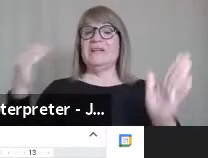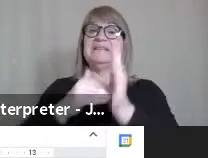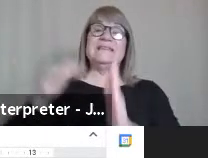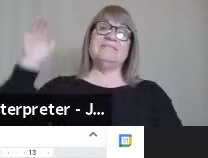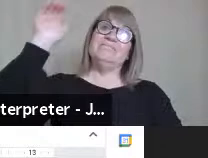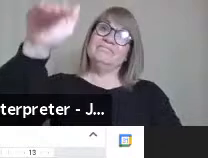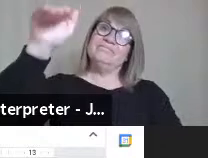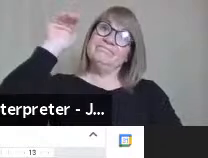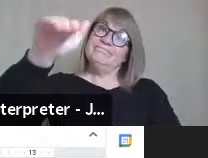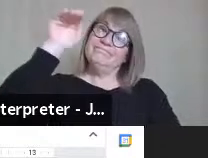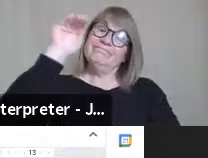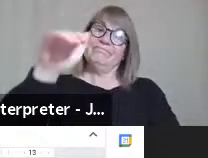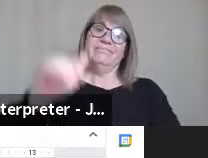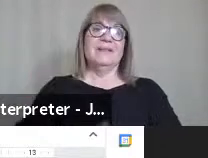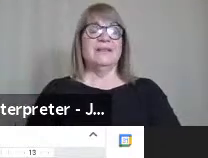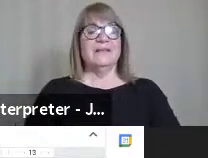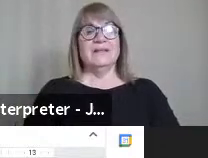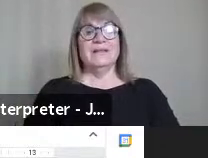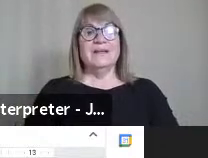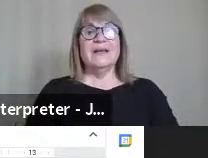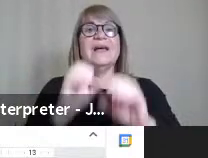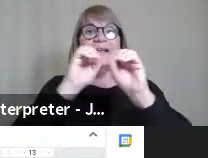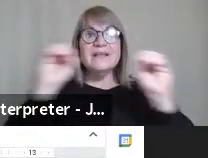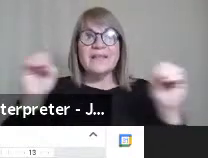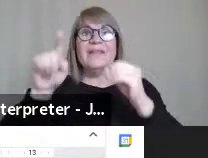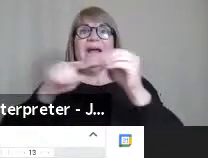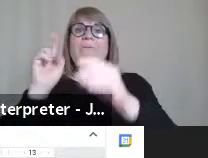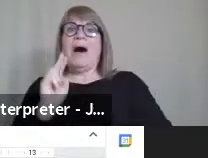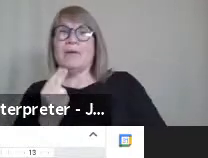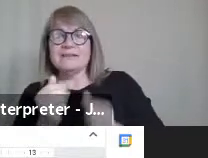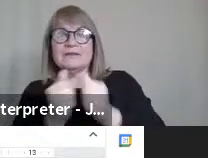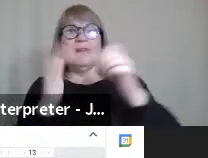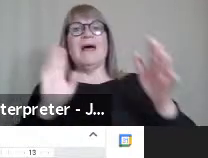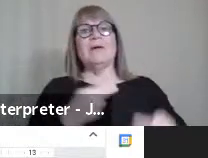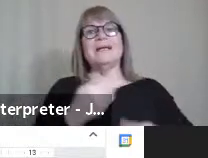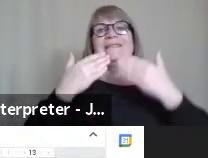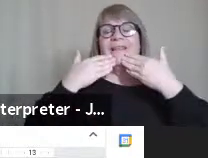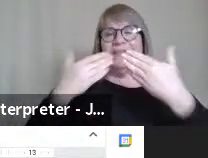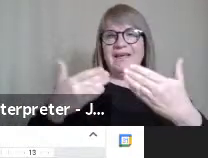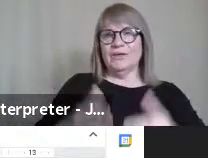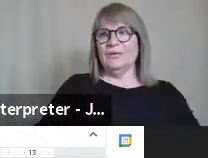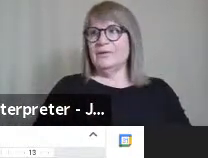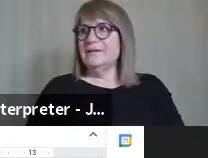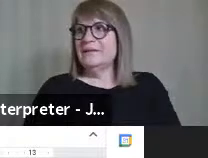just nothing about us without us thank you